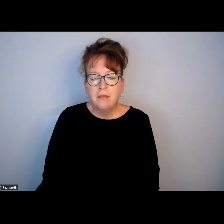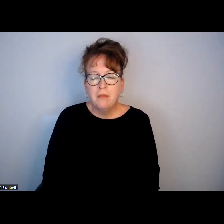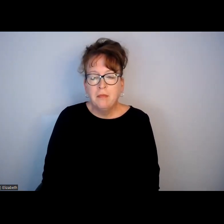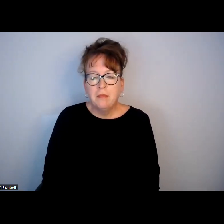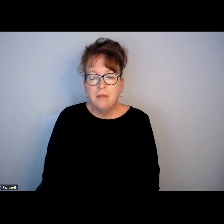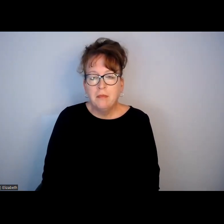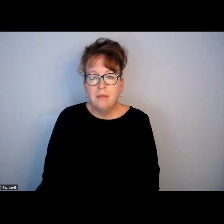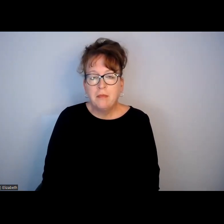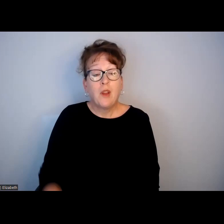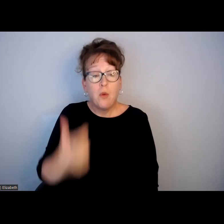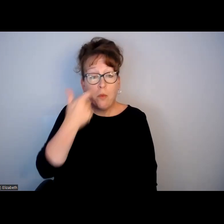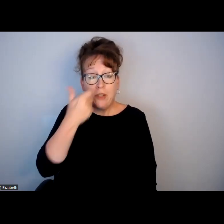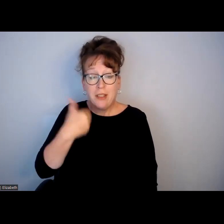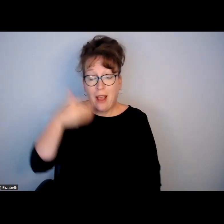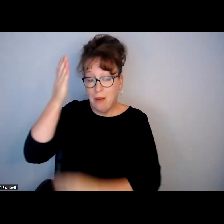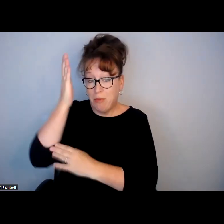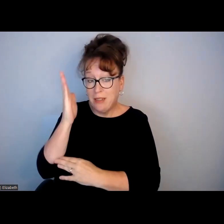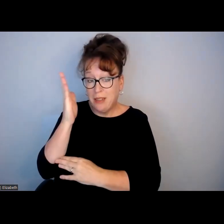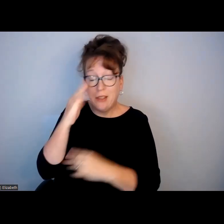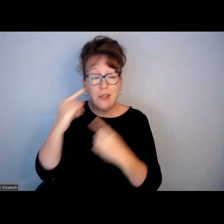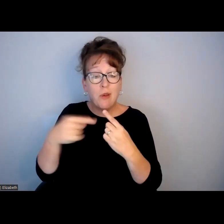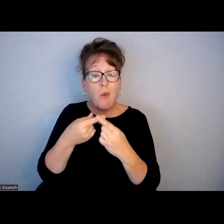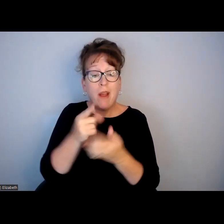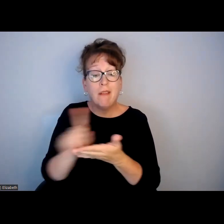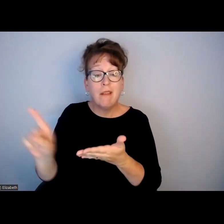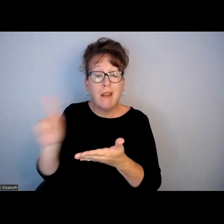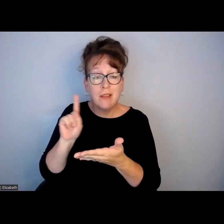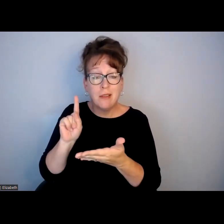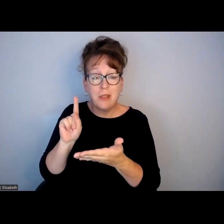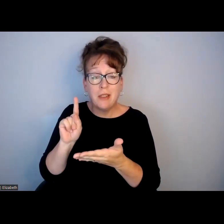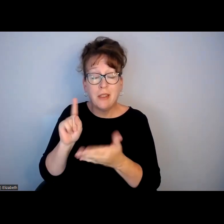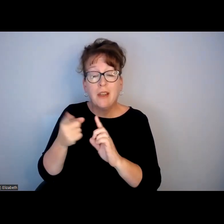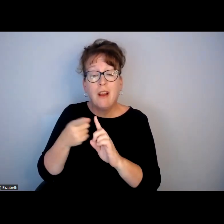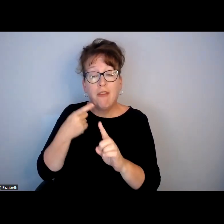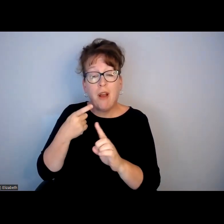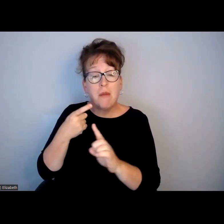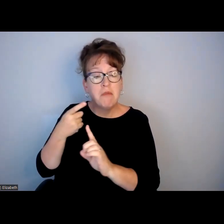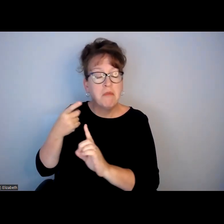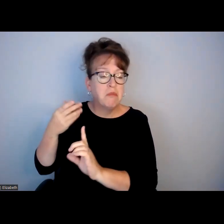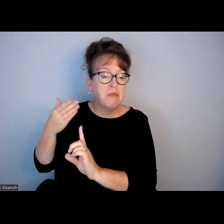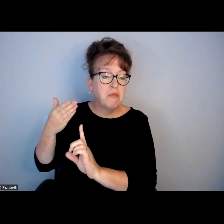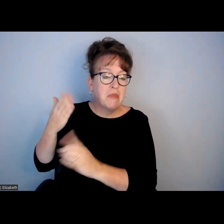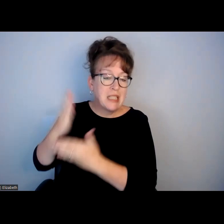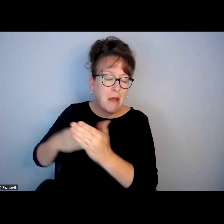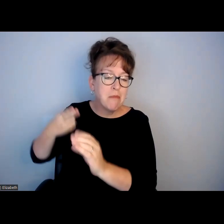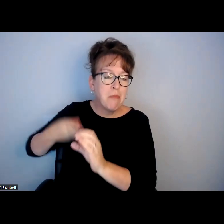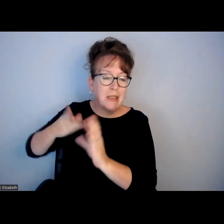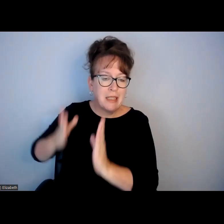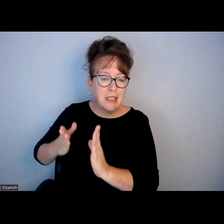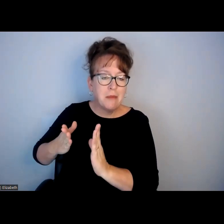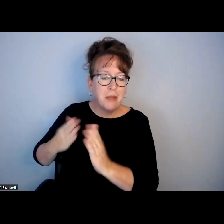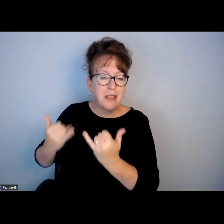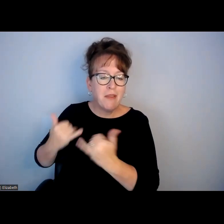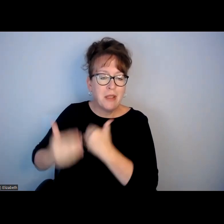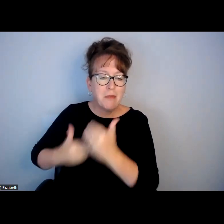We just had a presentation last week from some of the participants in the process to create